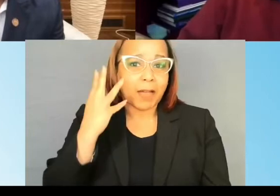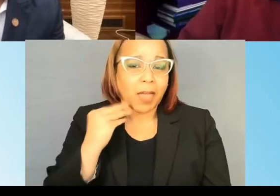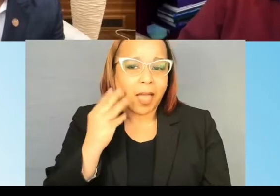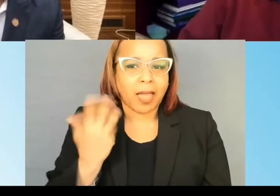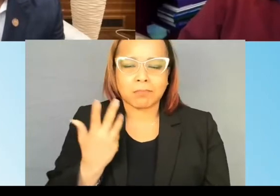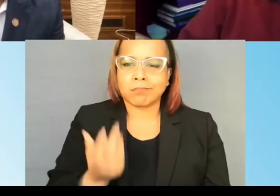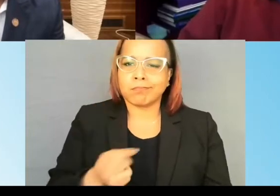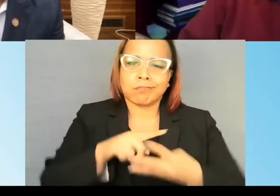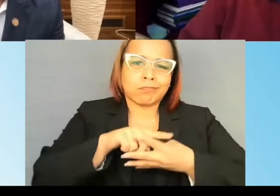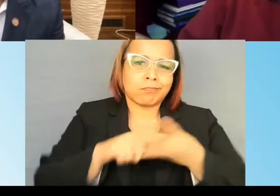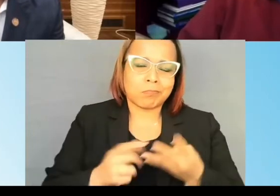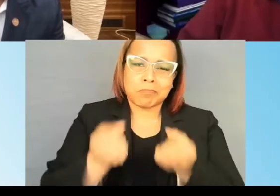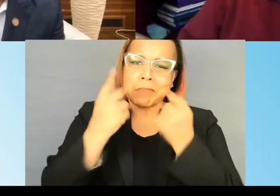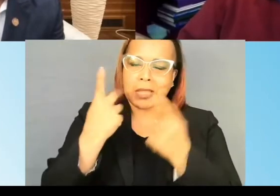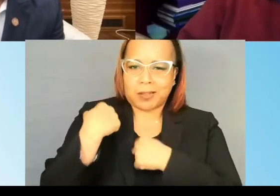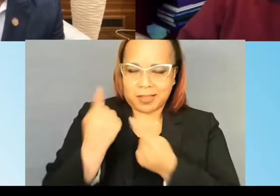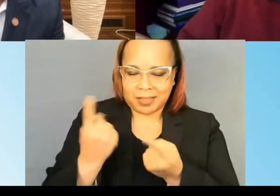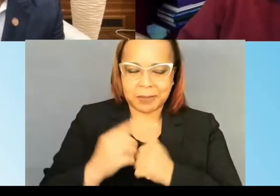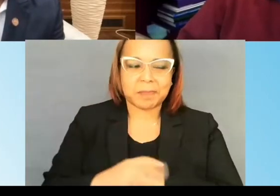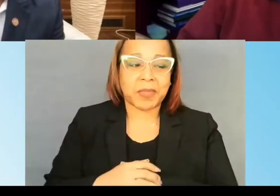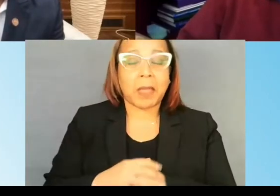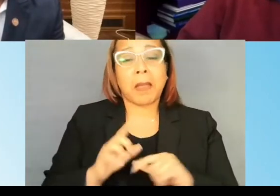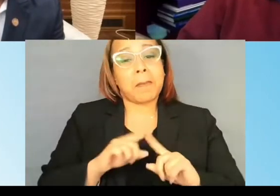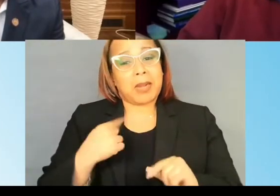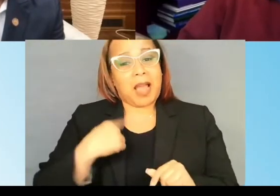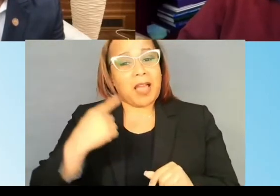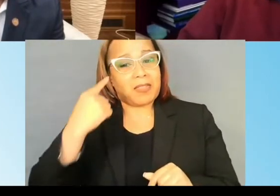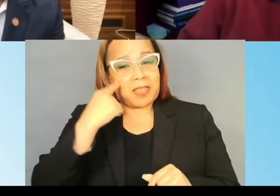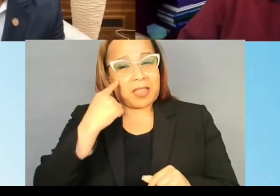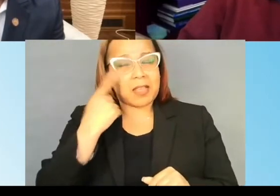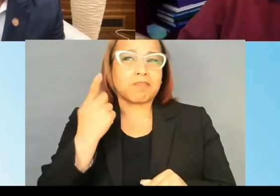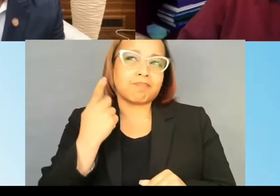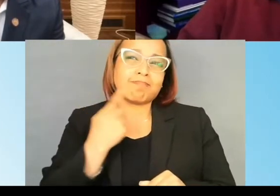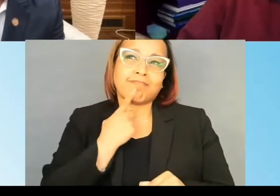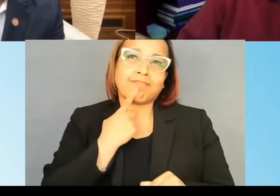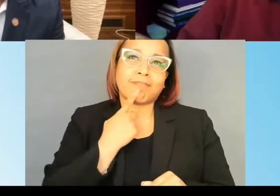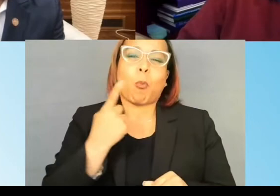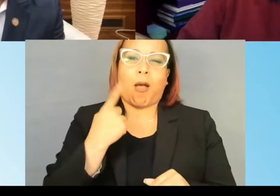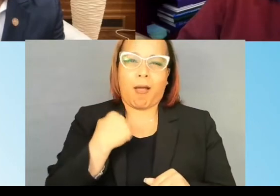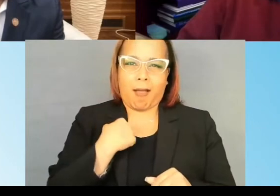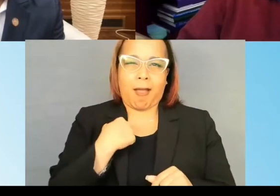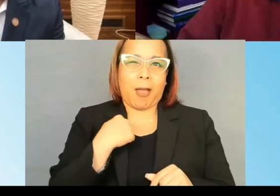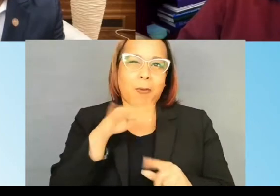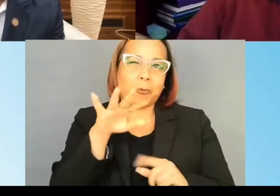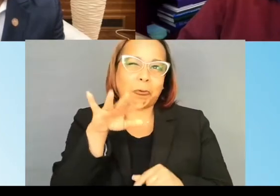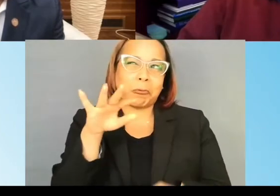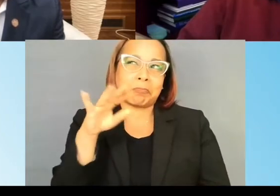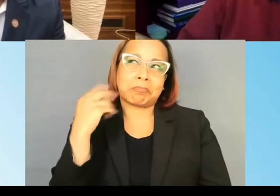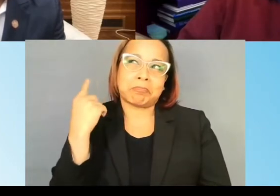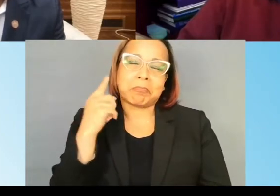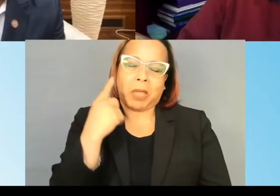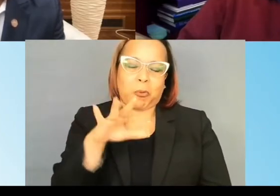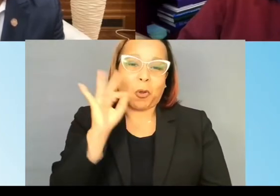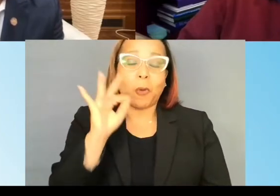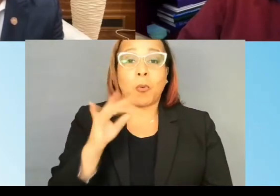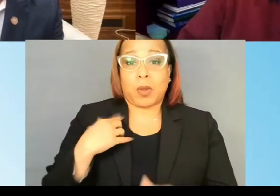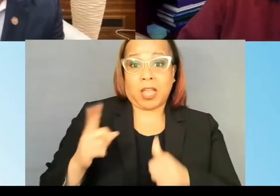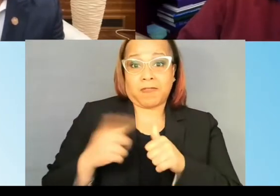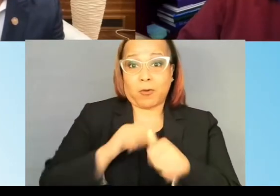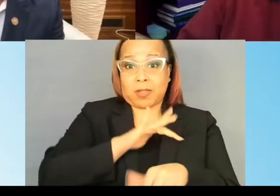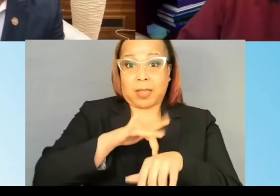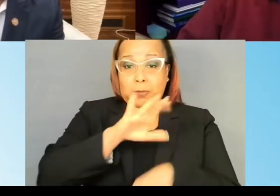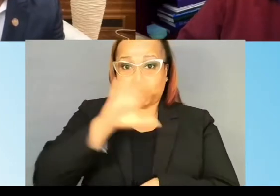many over the years. But I think where I will go is when I first came to Chicago. I came